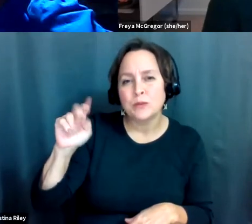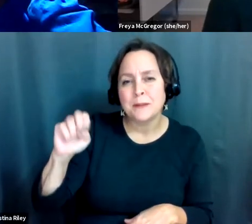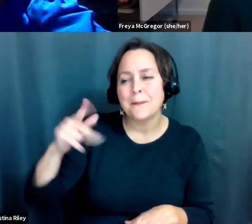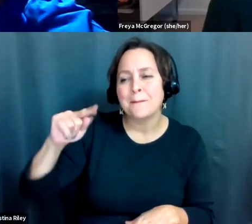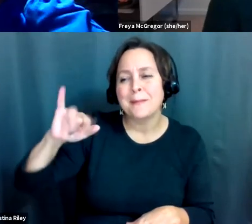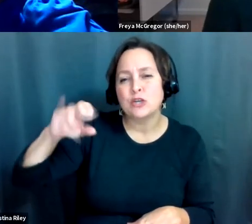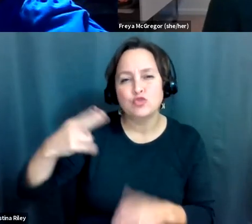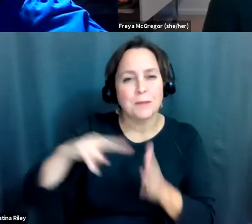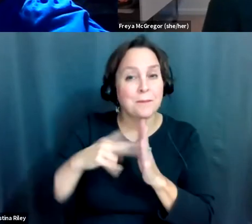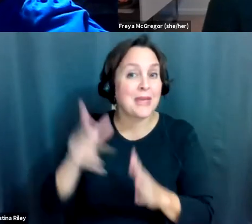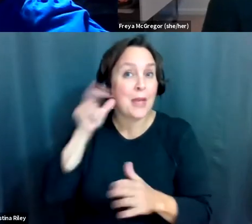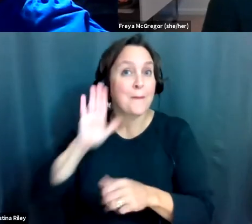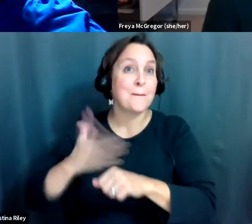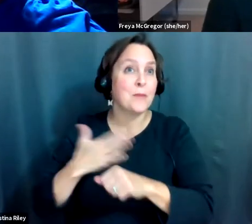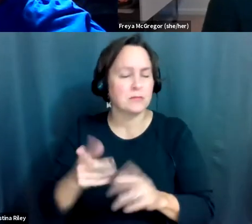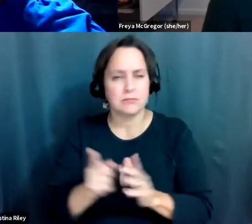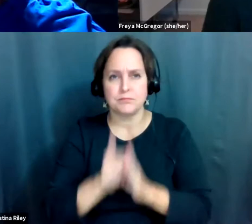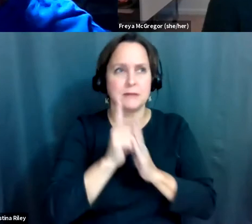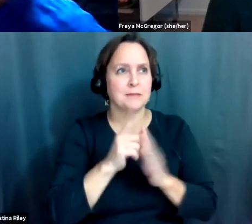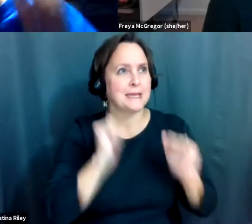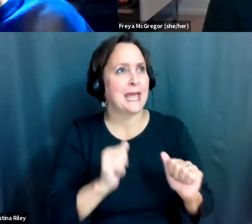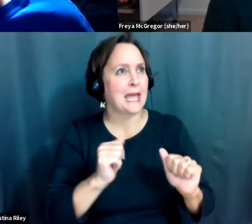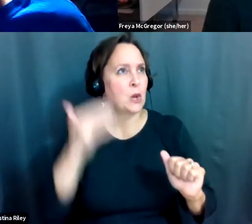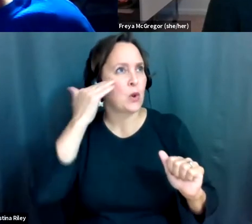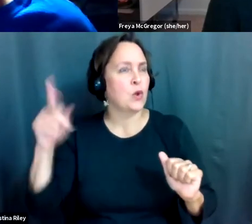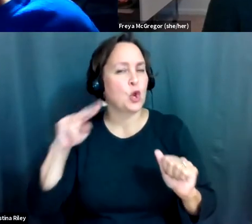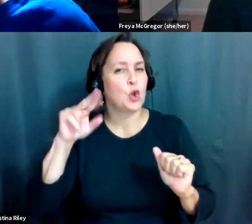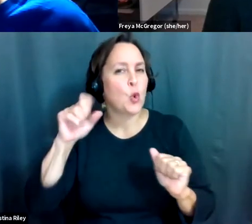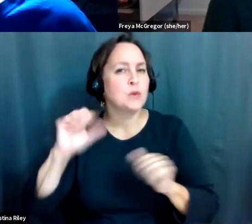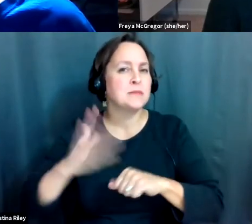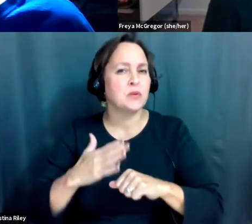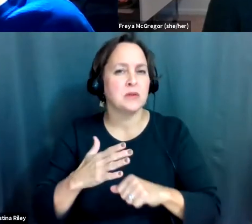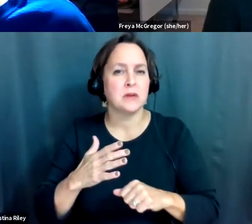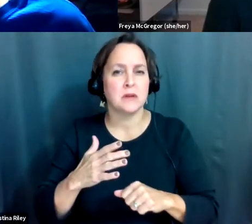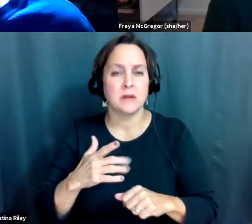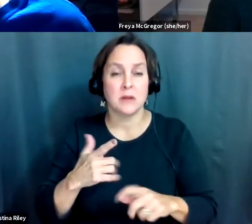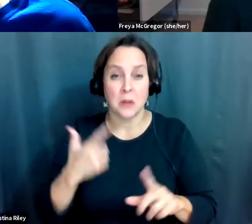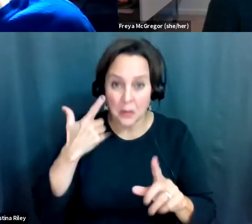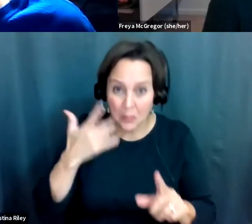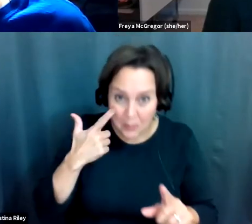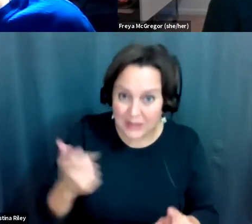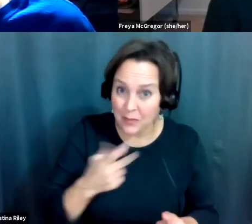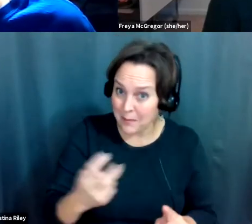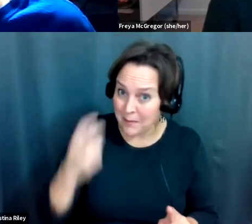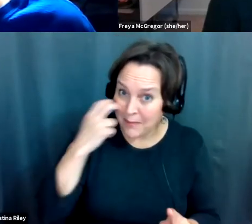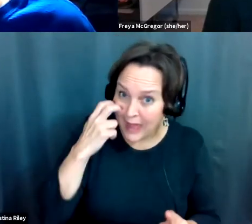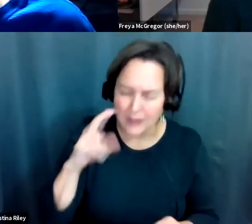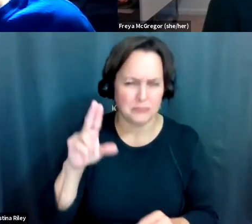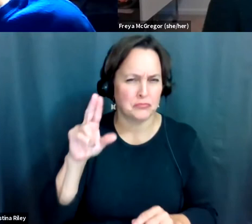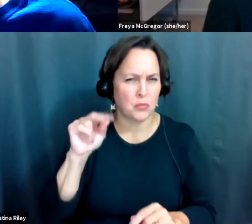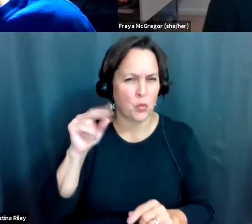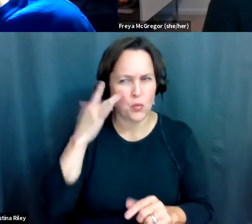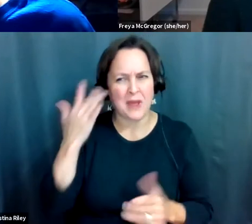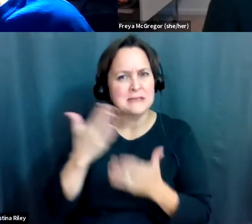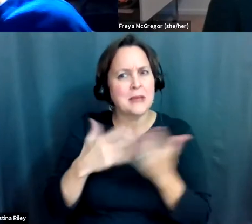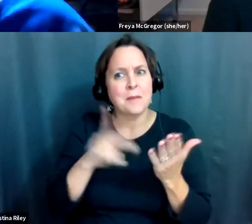what it is. I don't think that's because they're blind. Um, because there's a certain percentage of the general population that, that